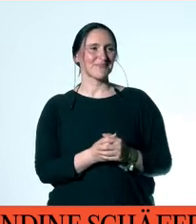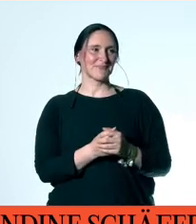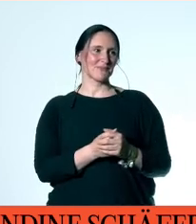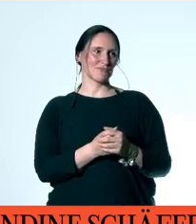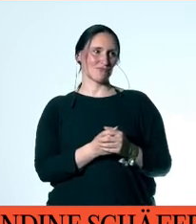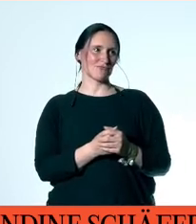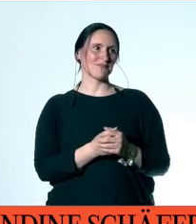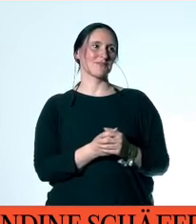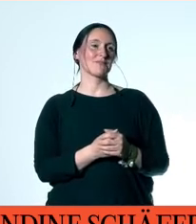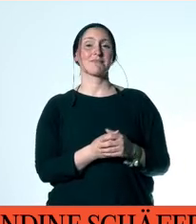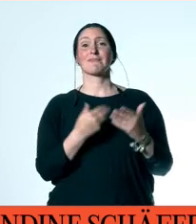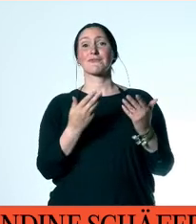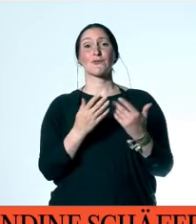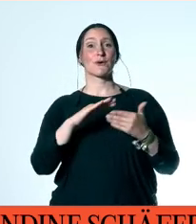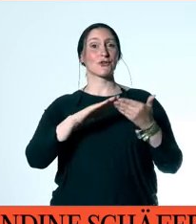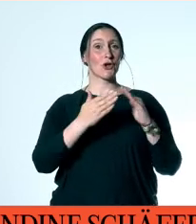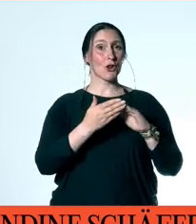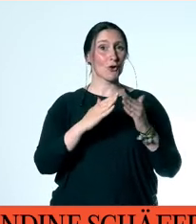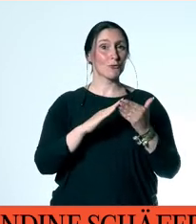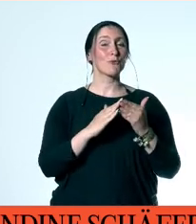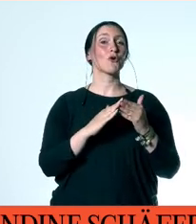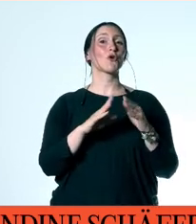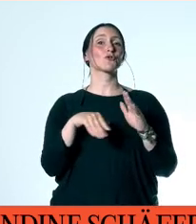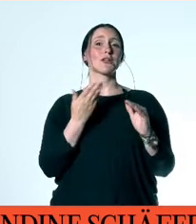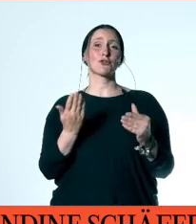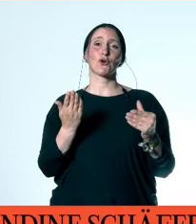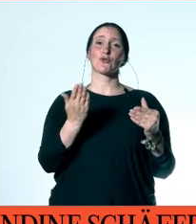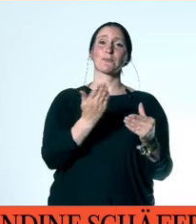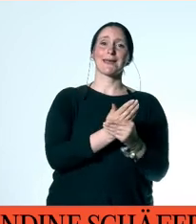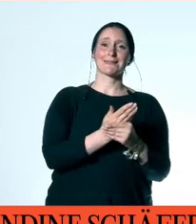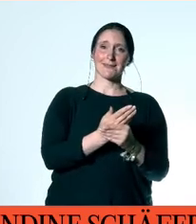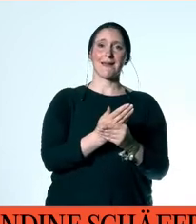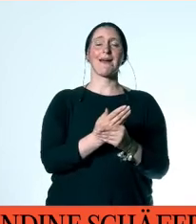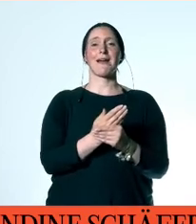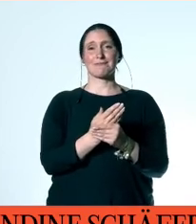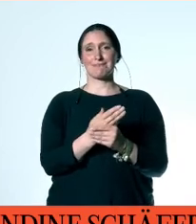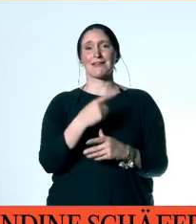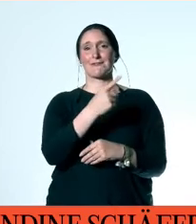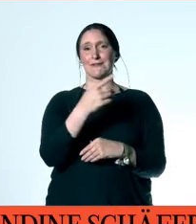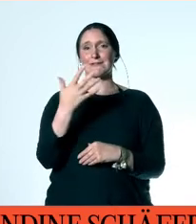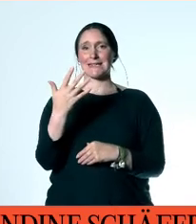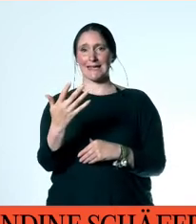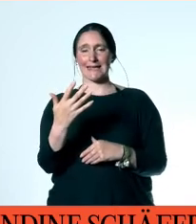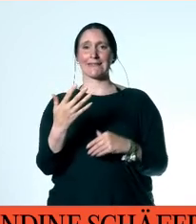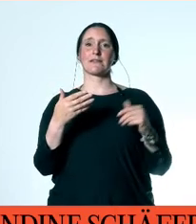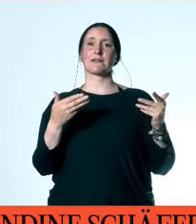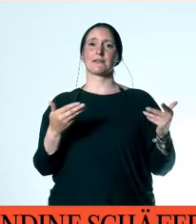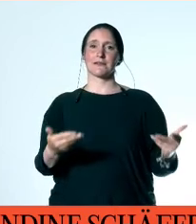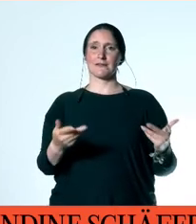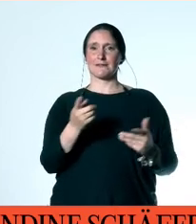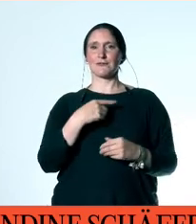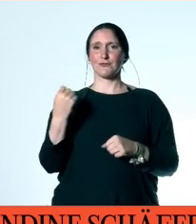the Long Long team. Im Namen von FabSwag möchte ich gerne sagen, dass wir uns sehr, sehr freuen, dass wir Teil des